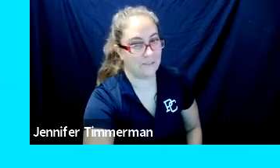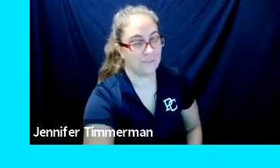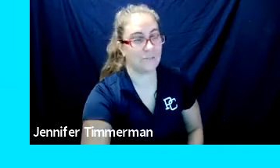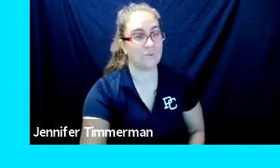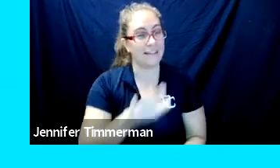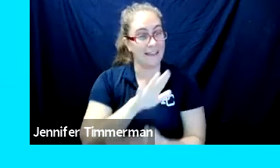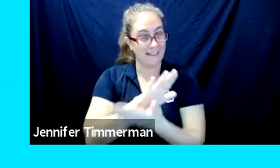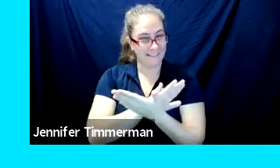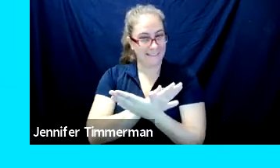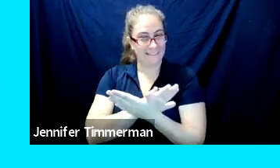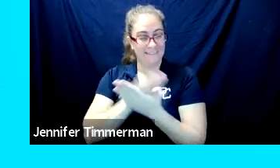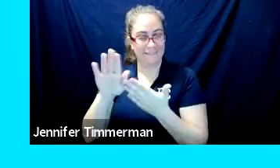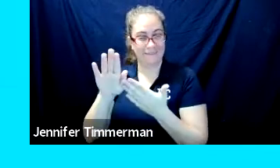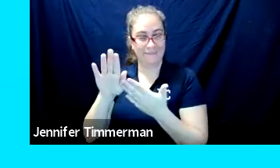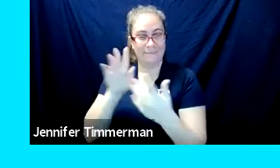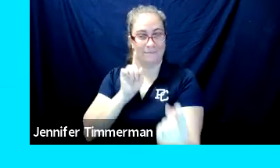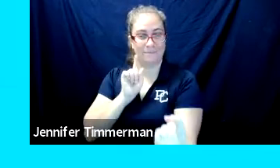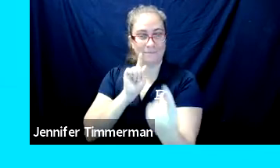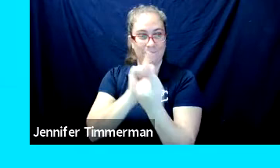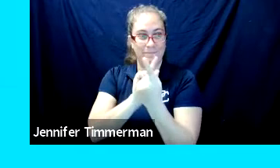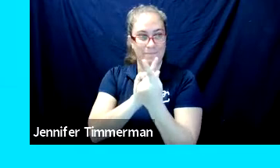and person number 2 will say,